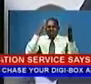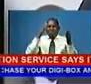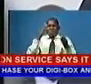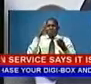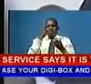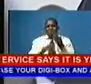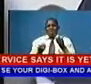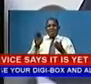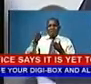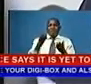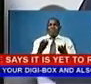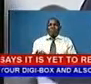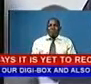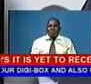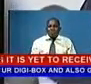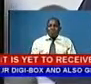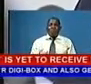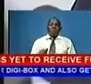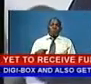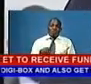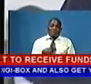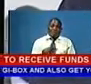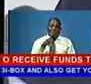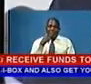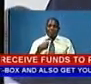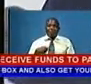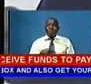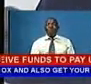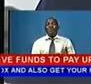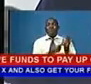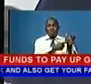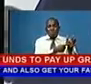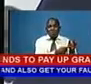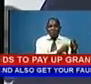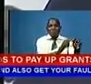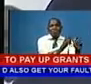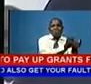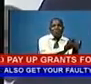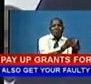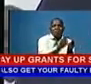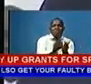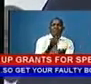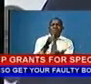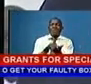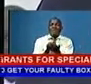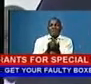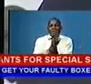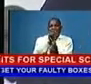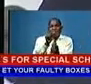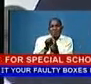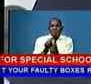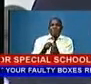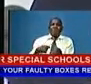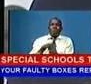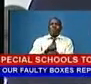what else they want to be there. We said that we are showing the recategorization, and that is exactly what has been